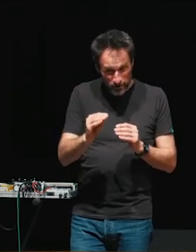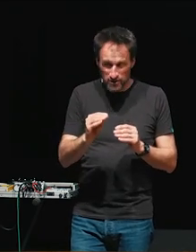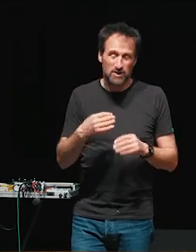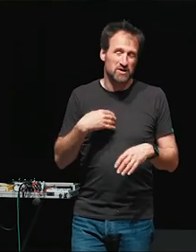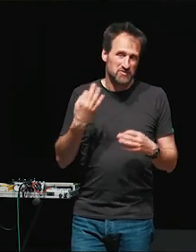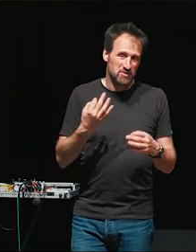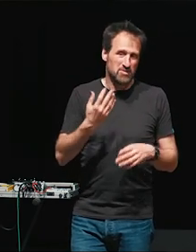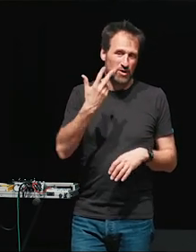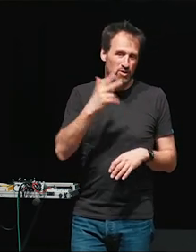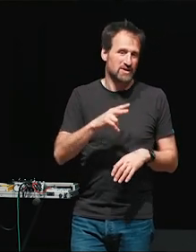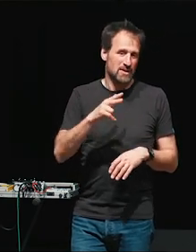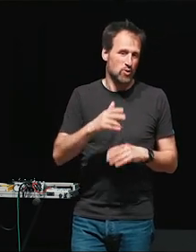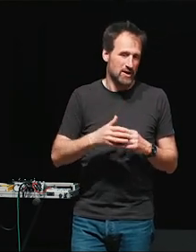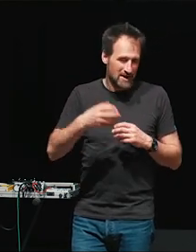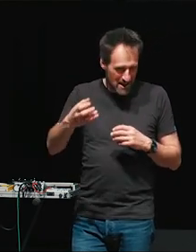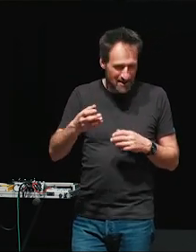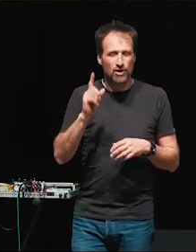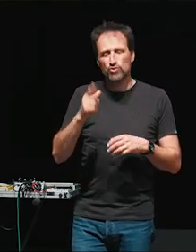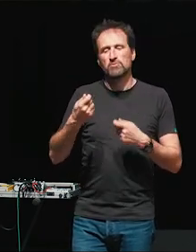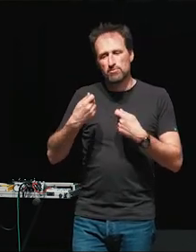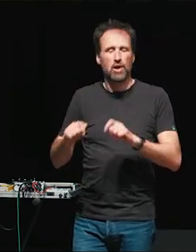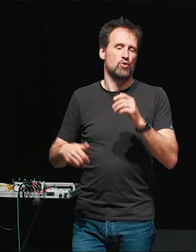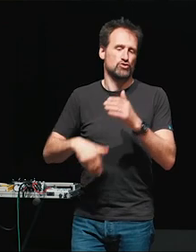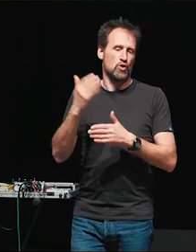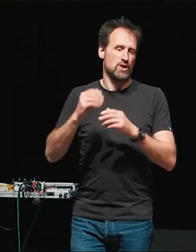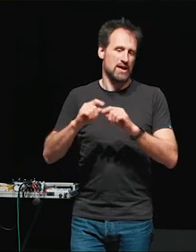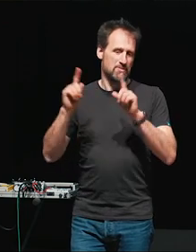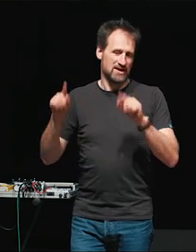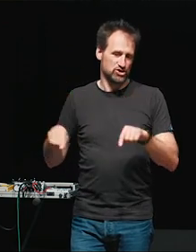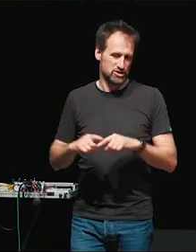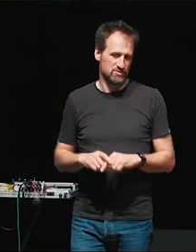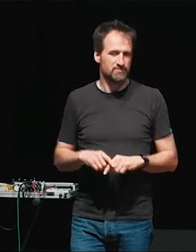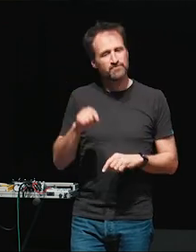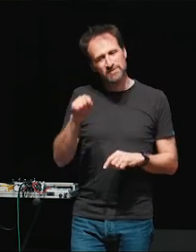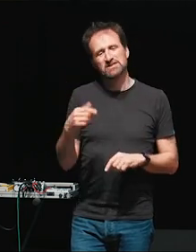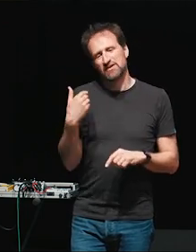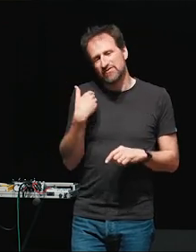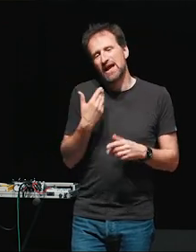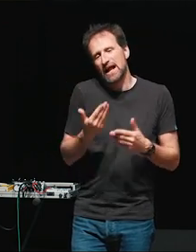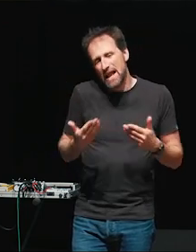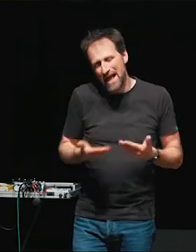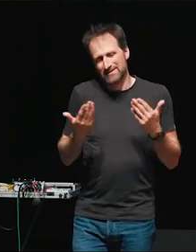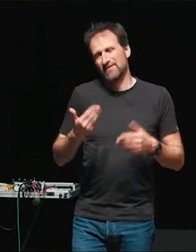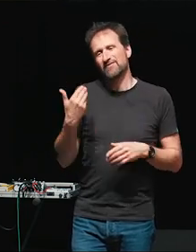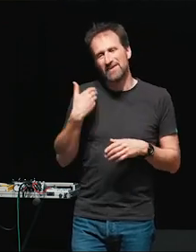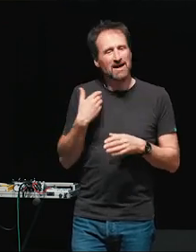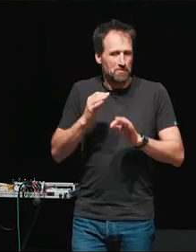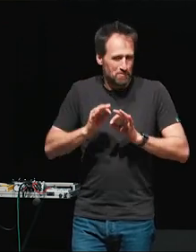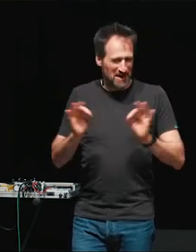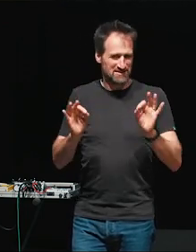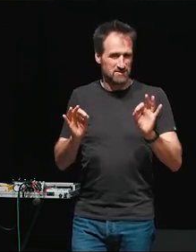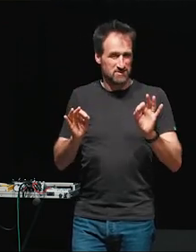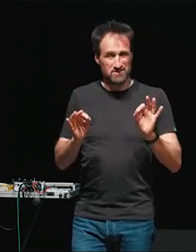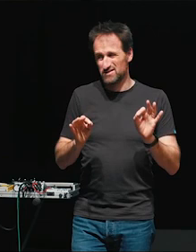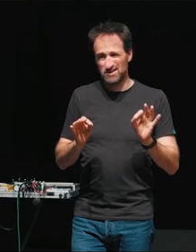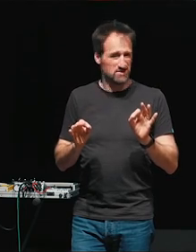3 months more and built another application. That would have been easier. That would have been better. But no, we took the